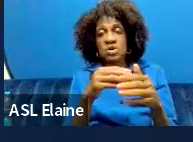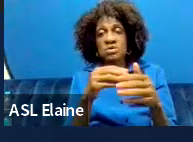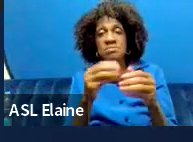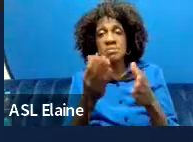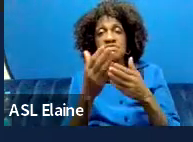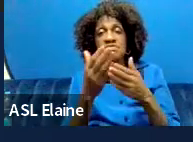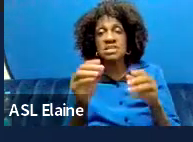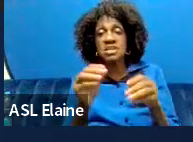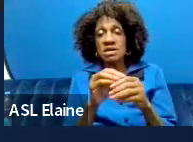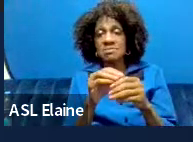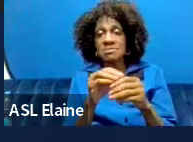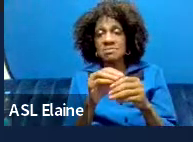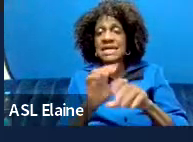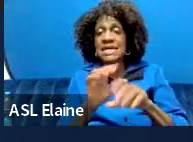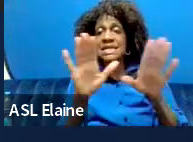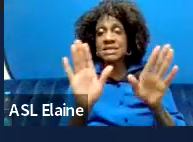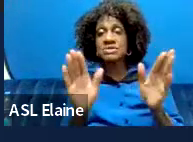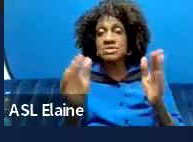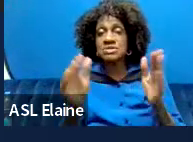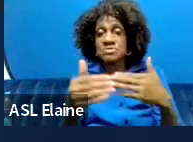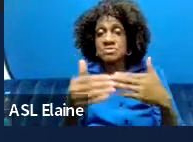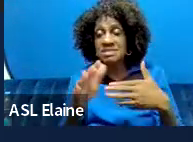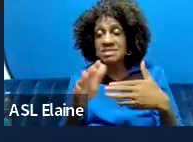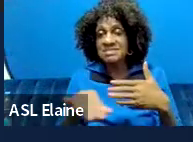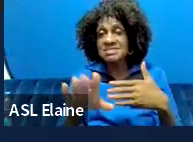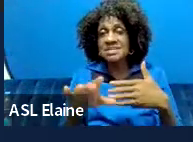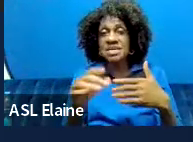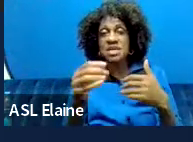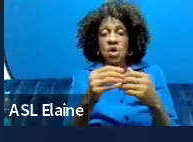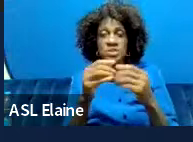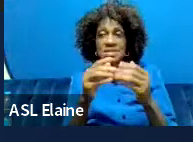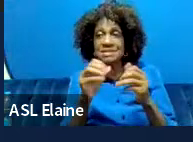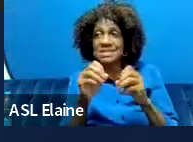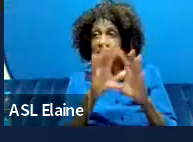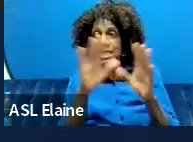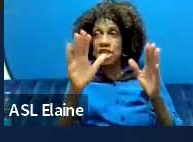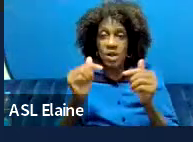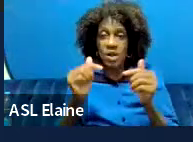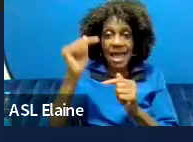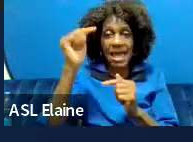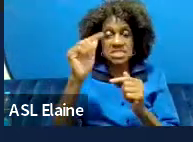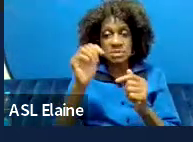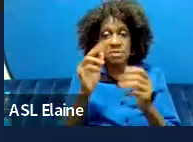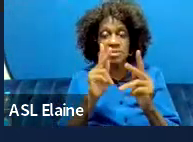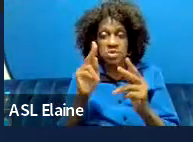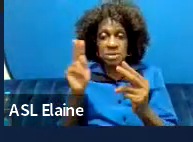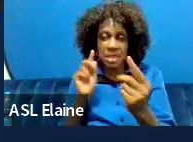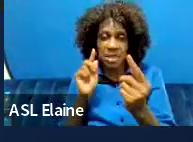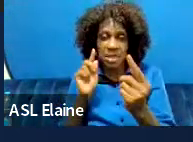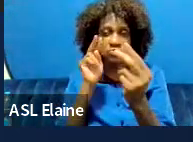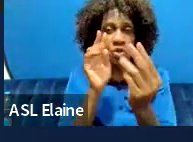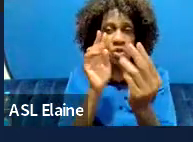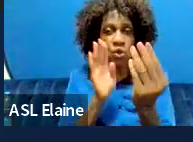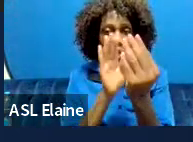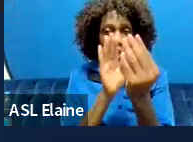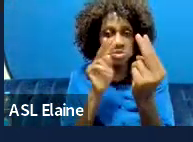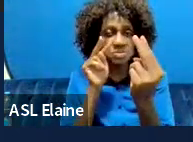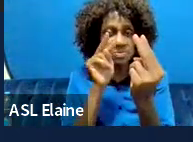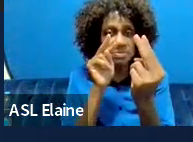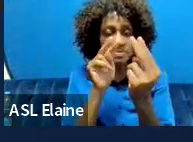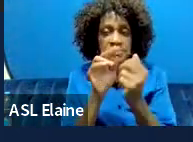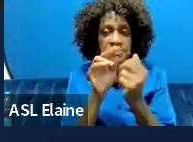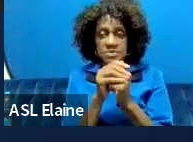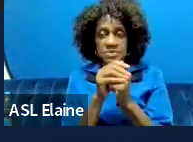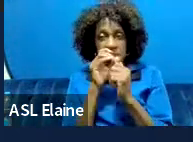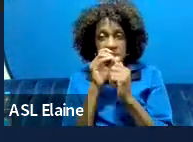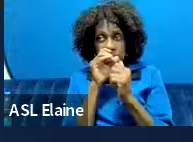sign, providing it at a certain height so that somebody using a mobility device might be able to get up close to it. And also that